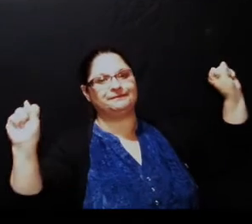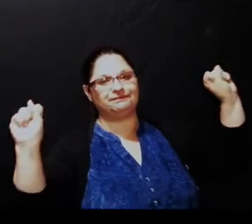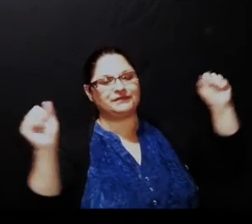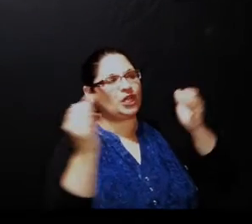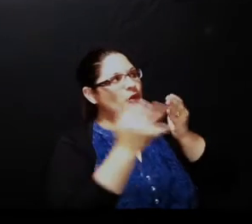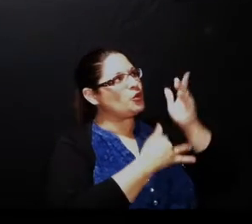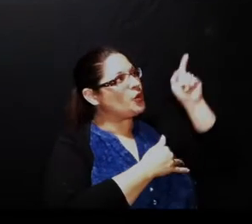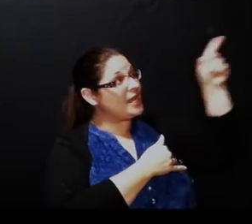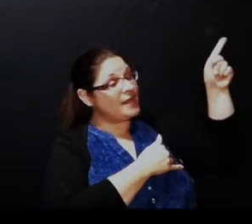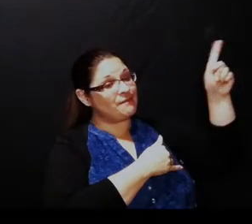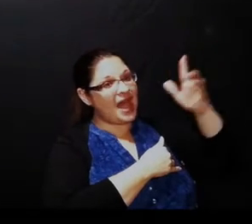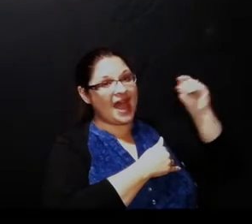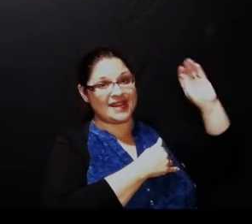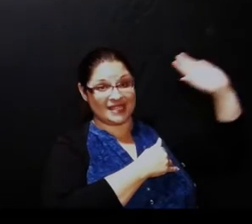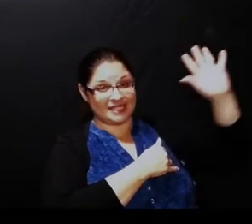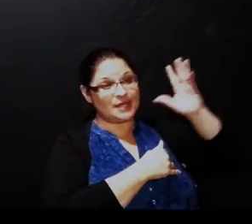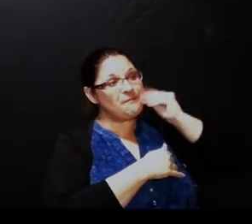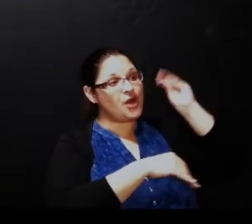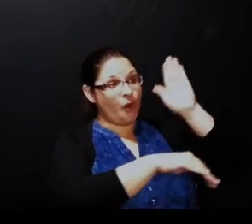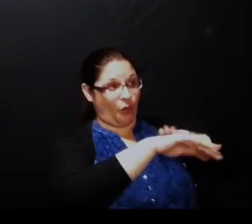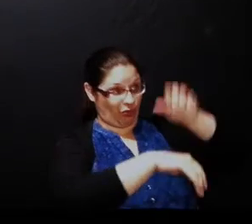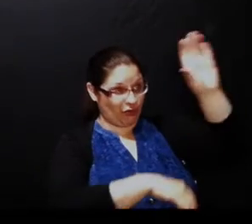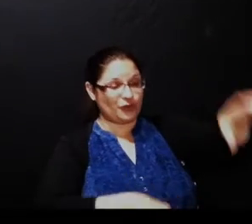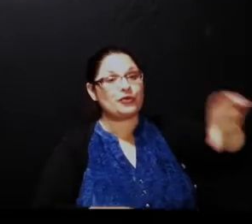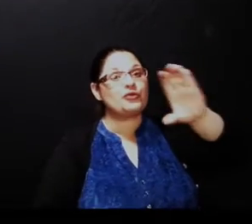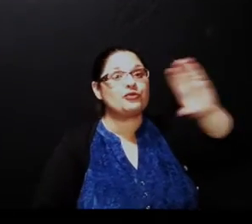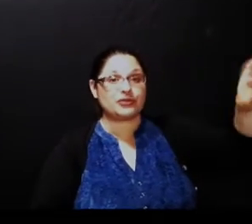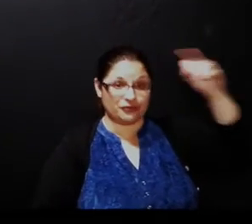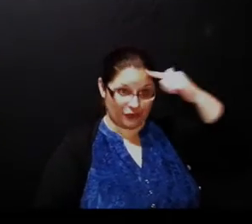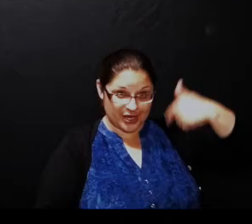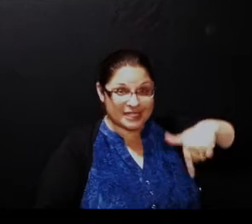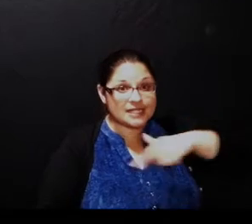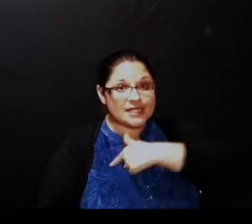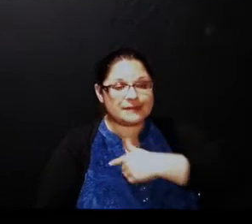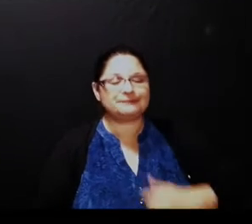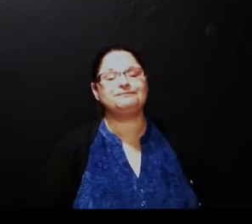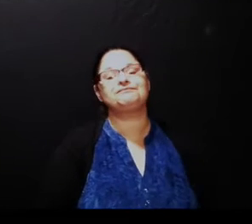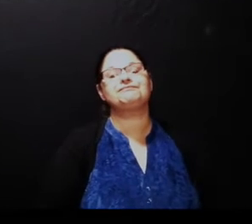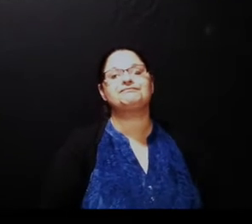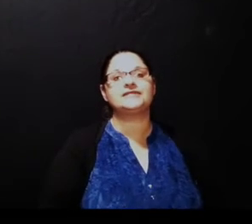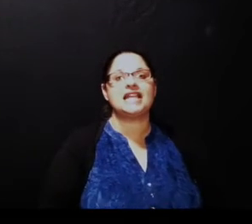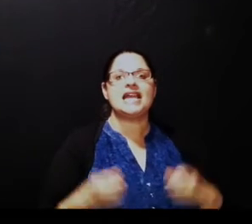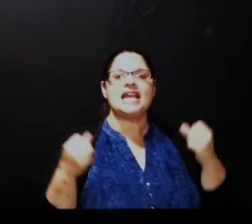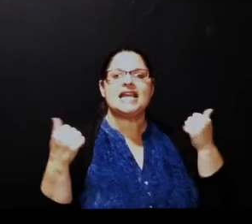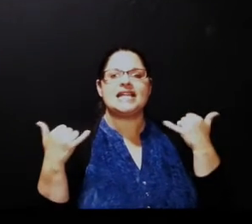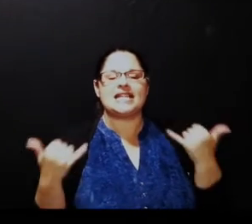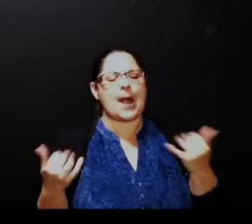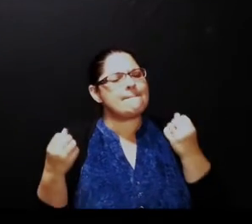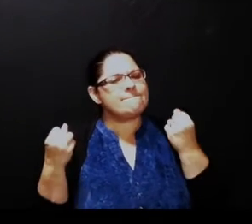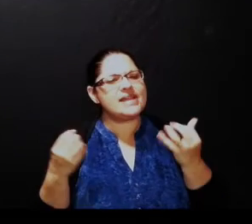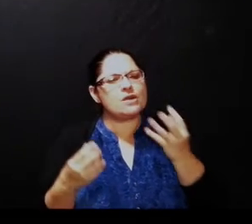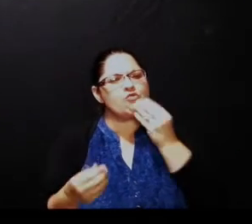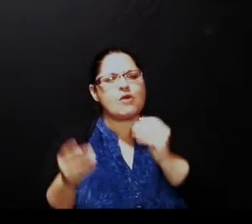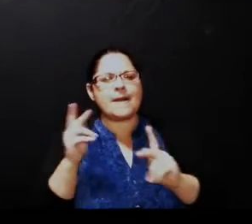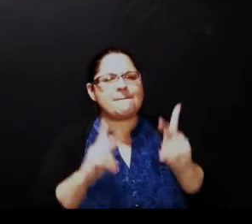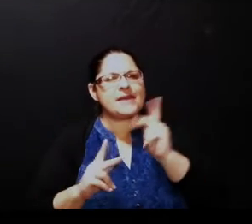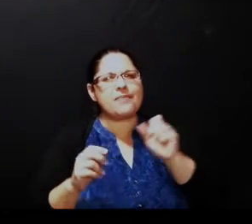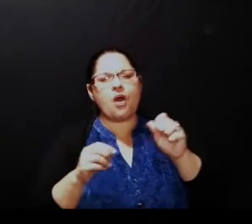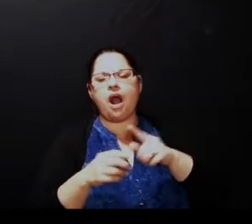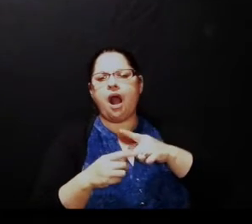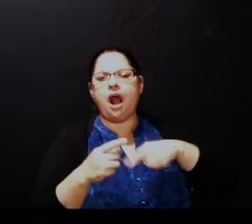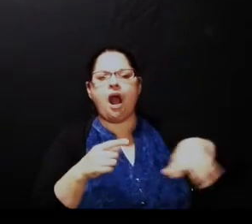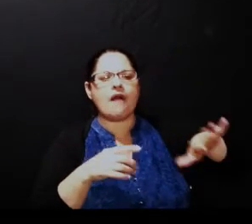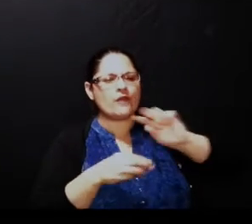of Jerusalem multiplied as people from all over the world came to celebrate the Passover in the holy